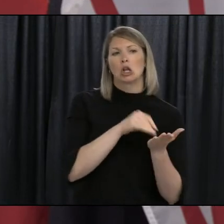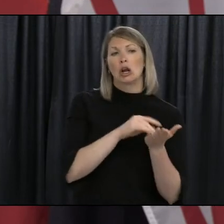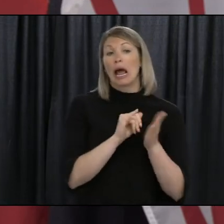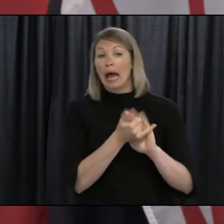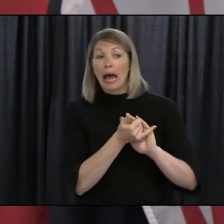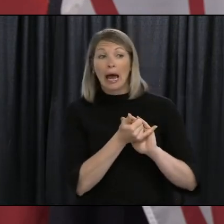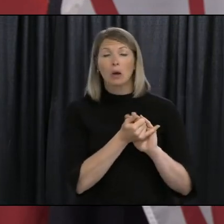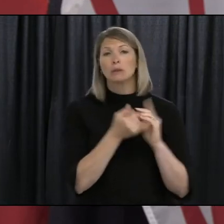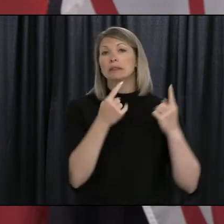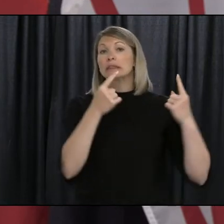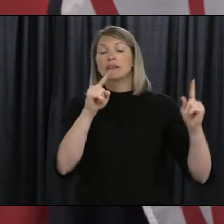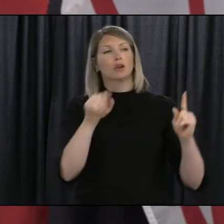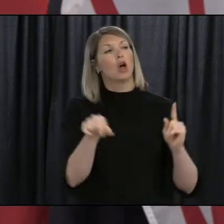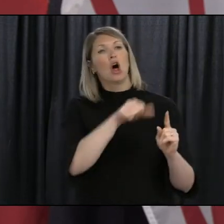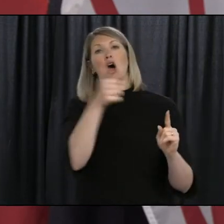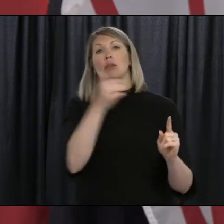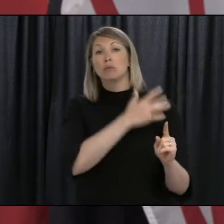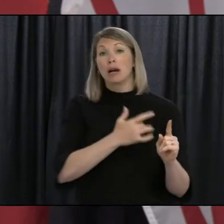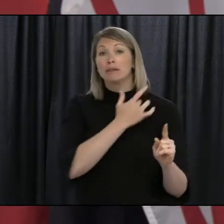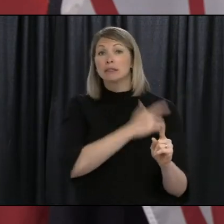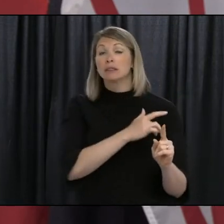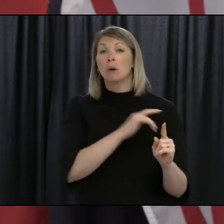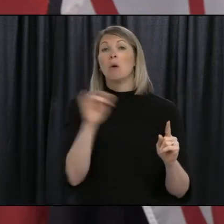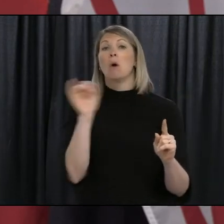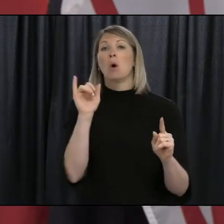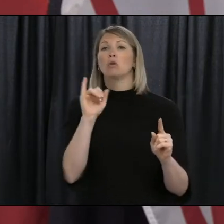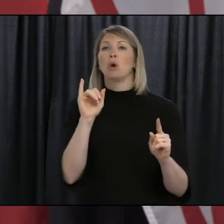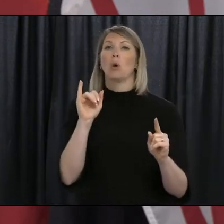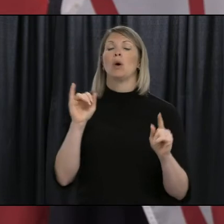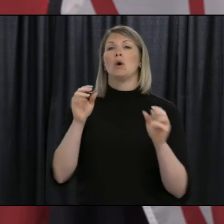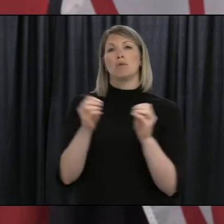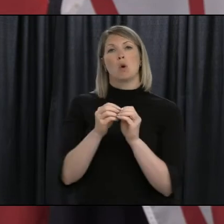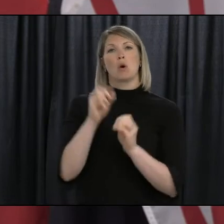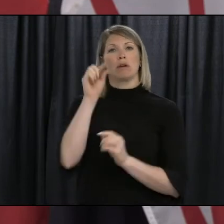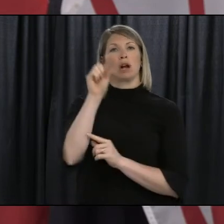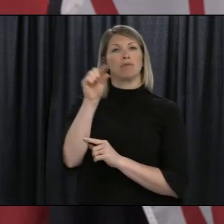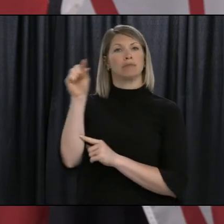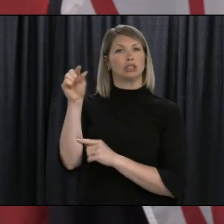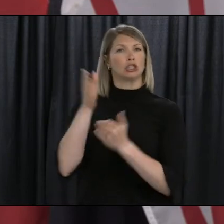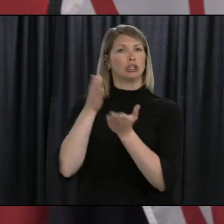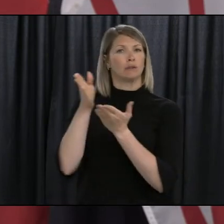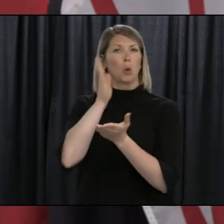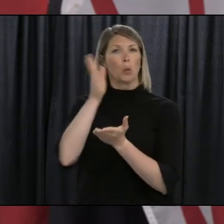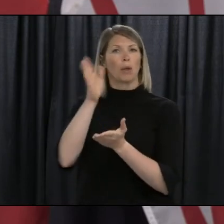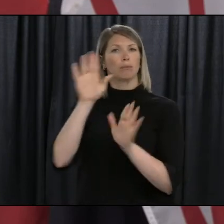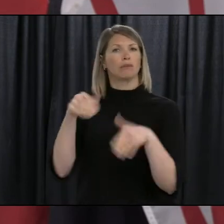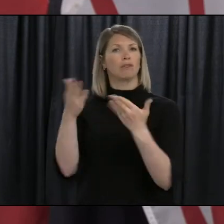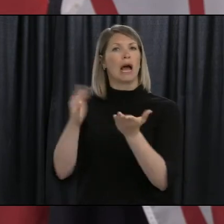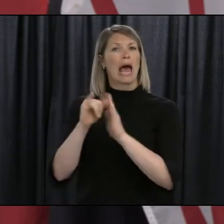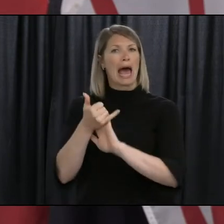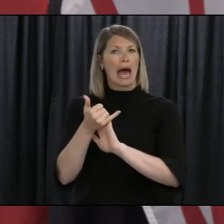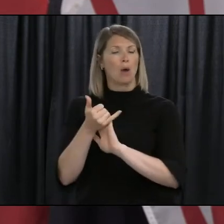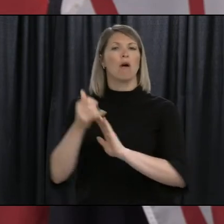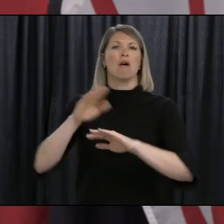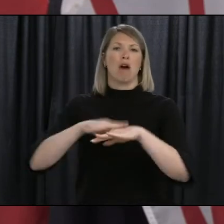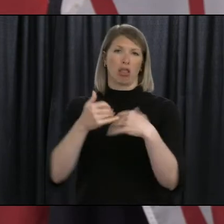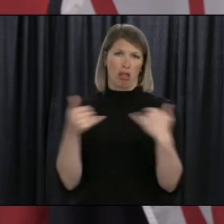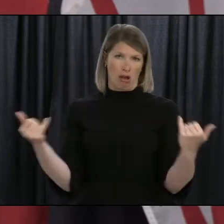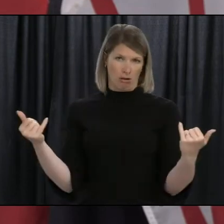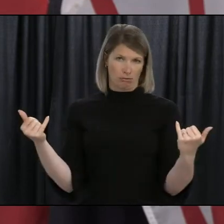what has been successful, such as greater uptake in digital government services. As you've heard from our